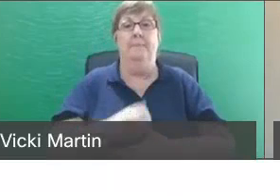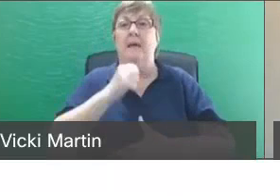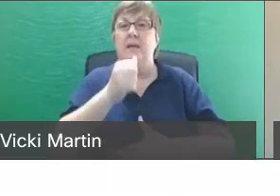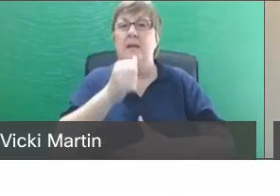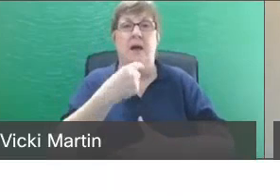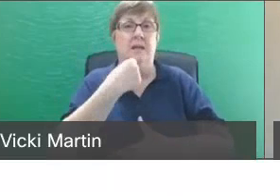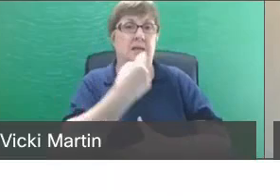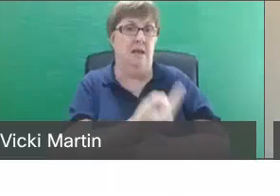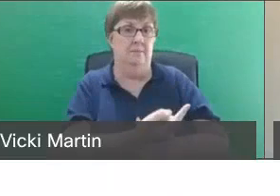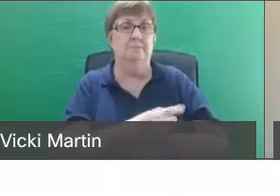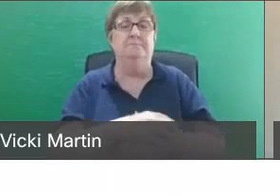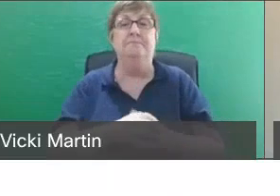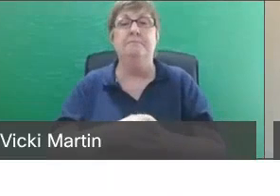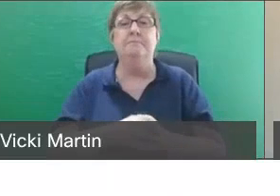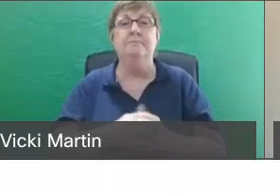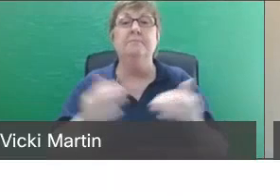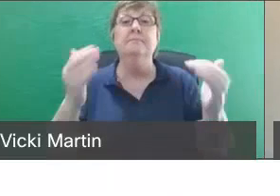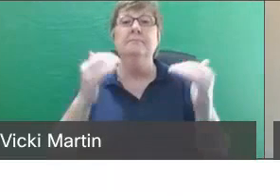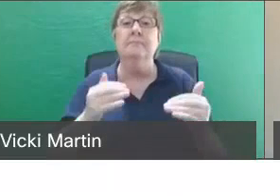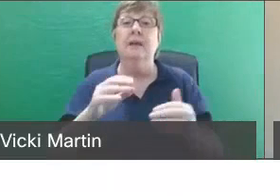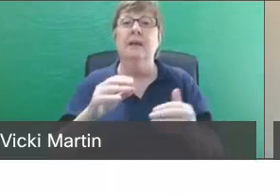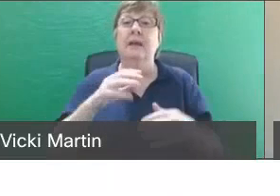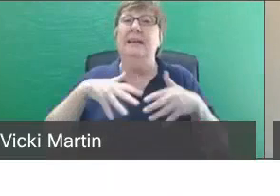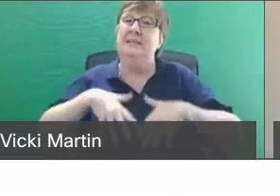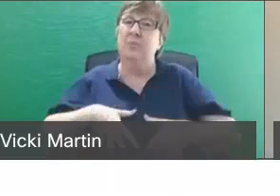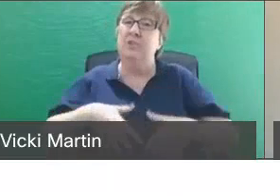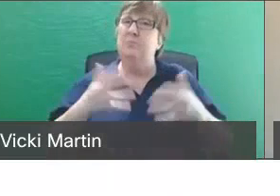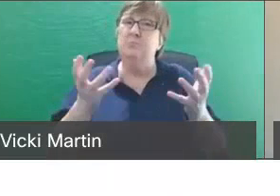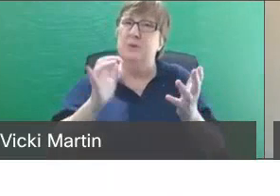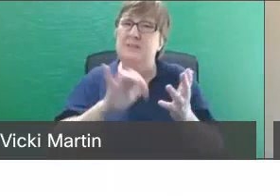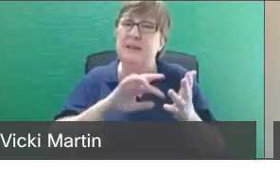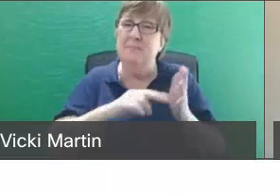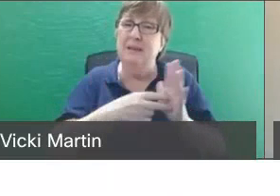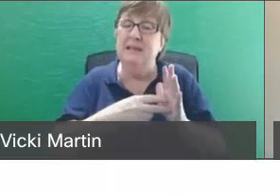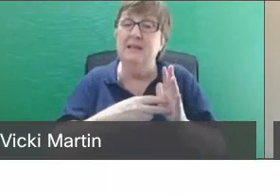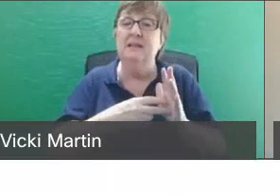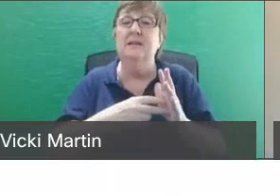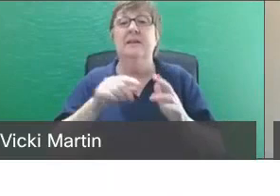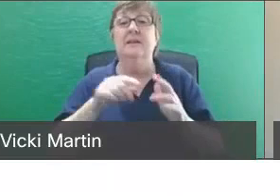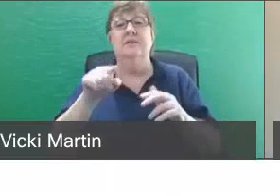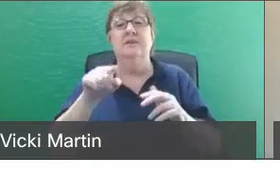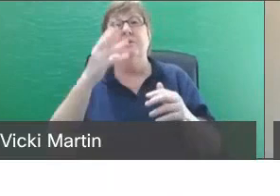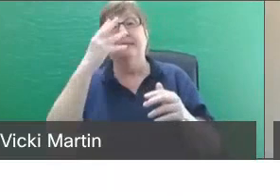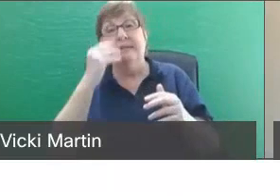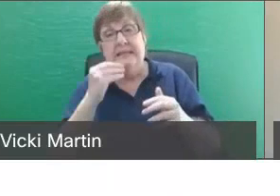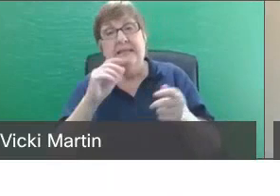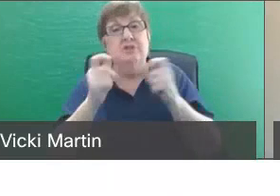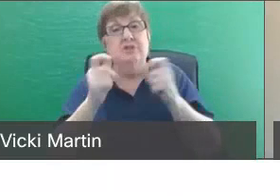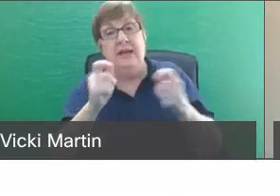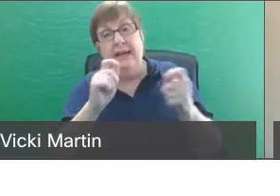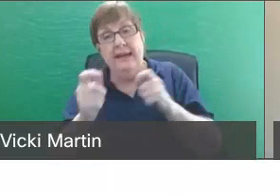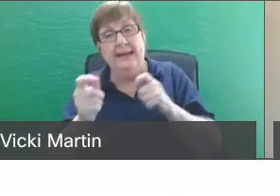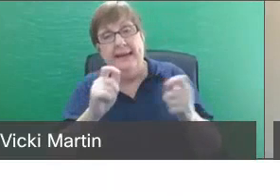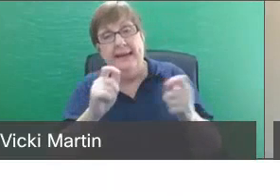So what is depression? It's basically the changes in your sleep patterns, changing your eating. You